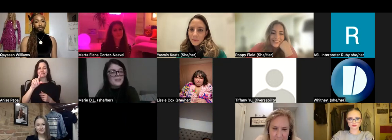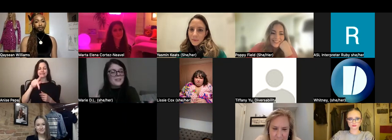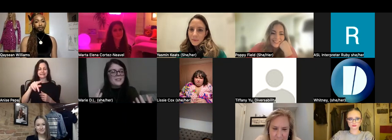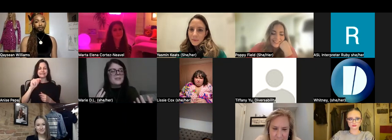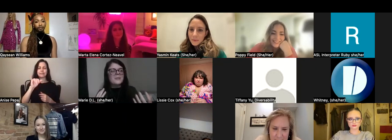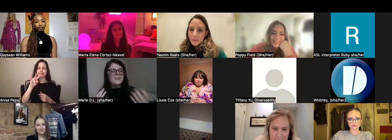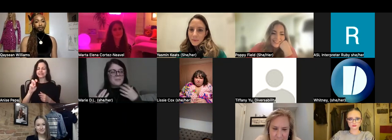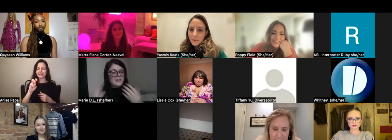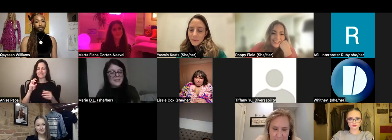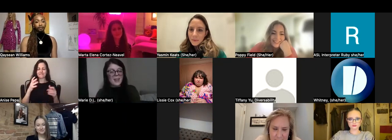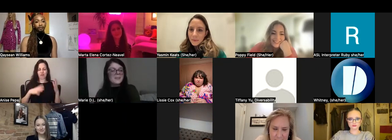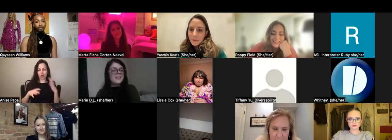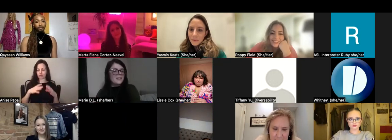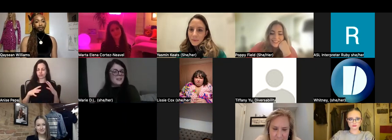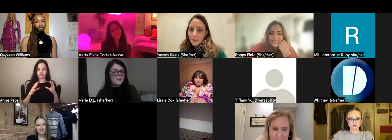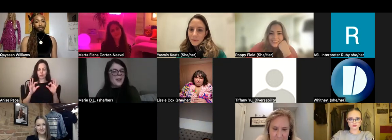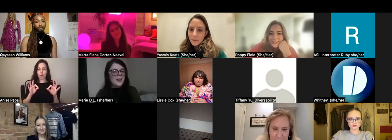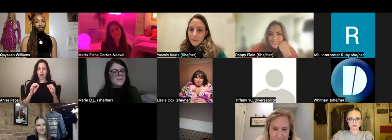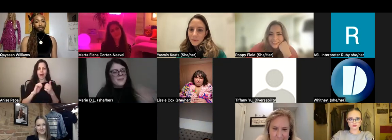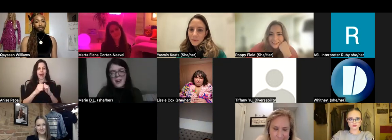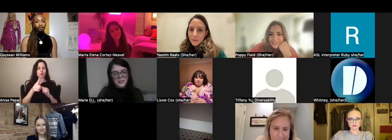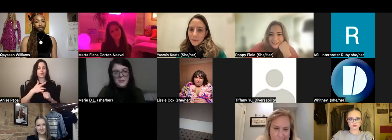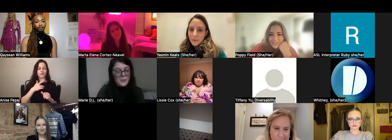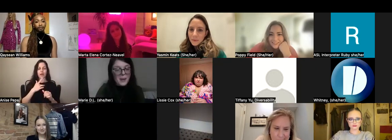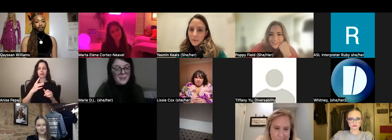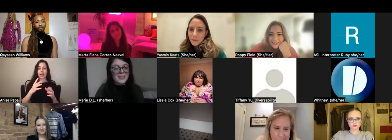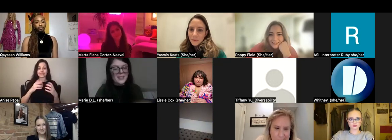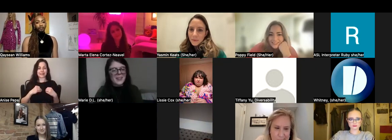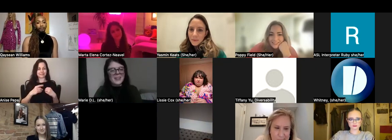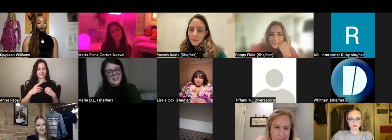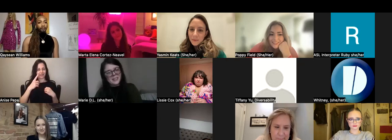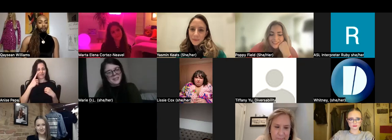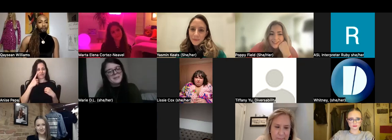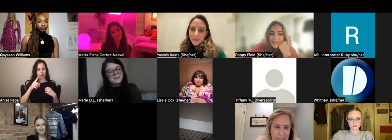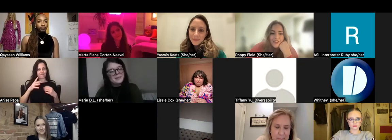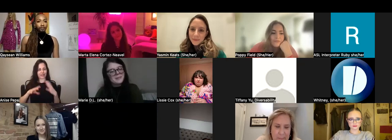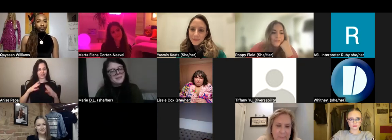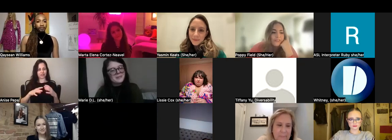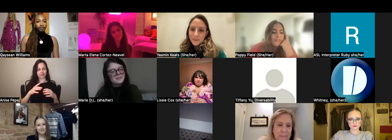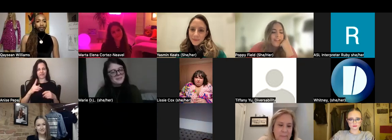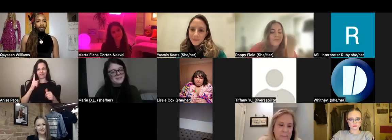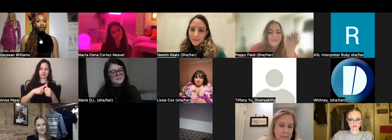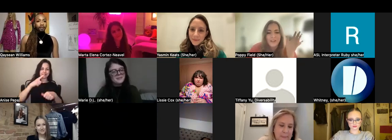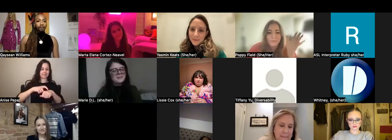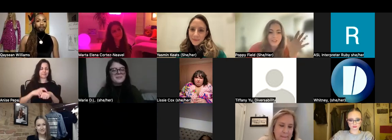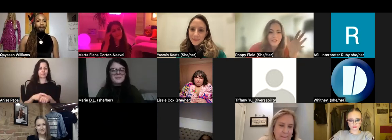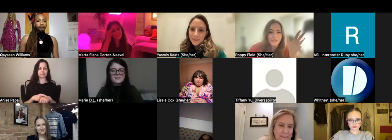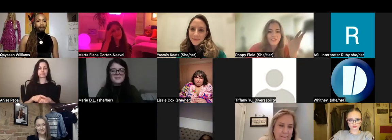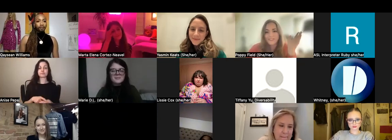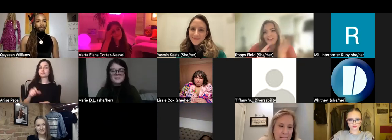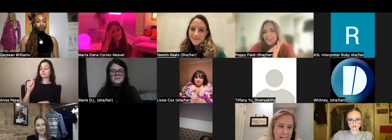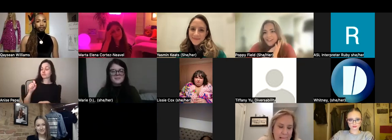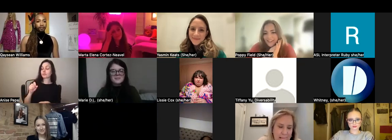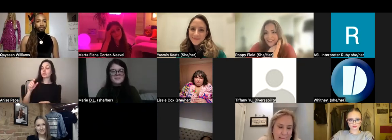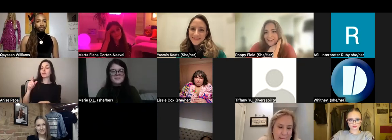feel to be accepted in a way by fashion for once? So Yasmin and I were reading the